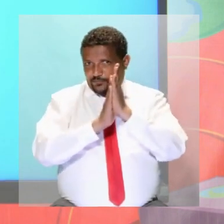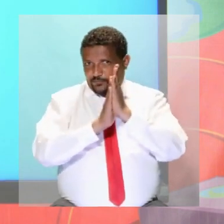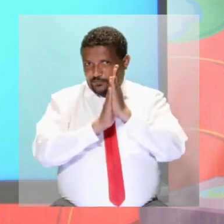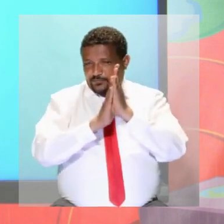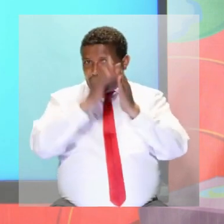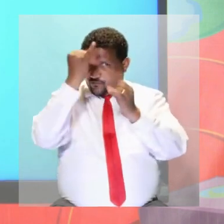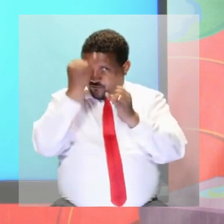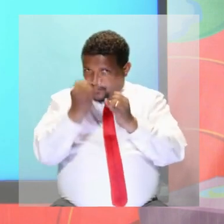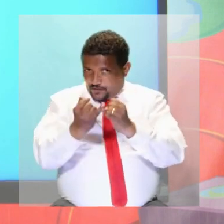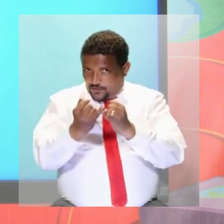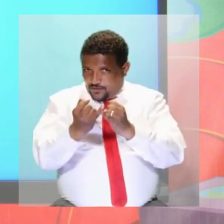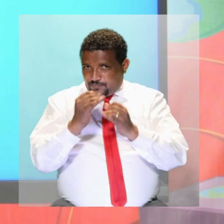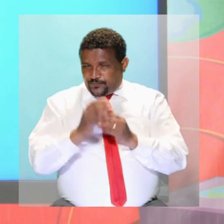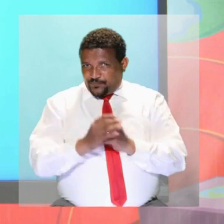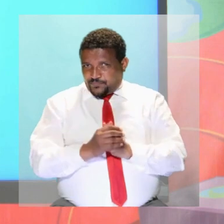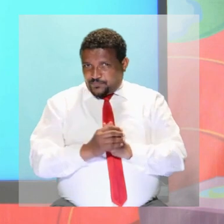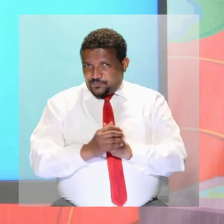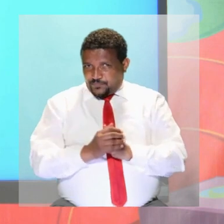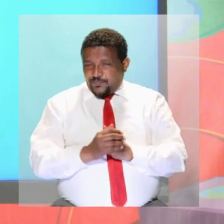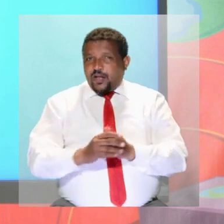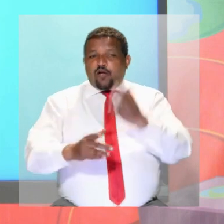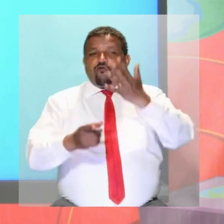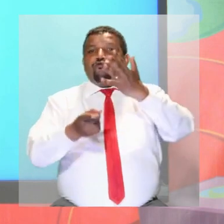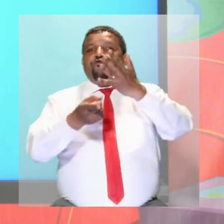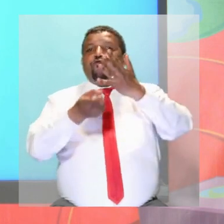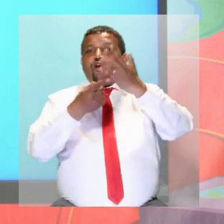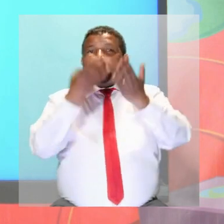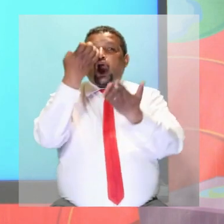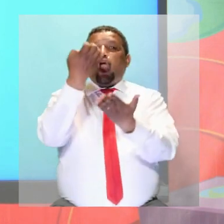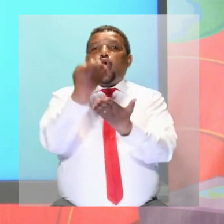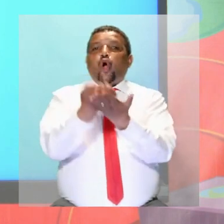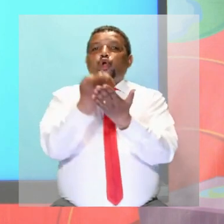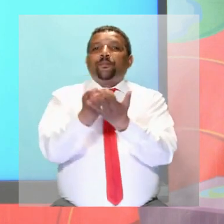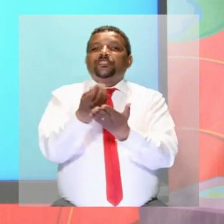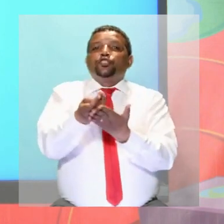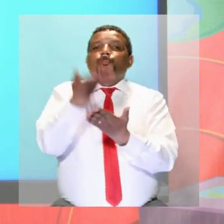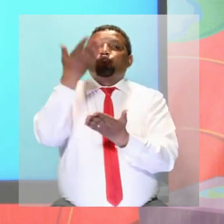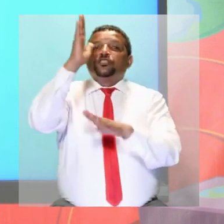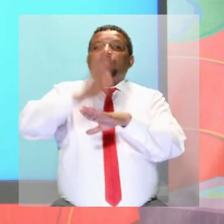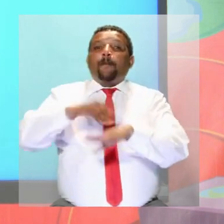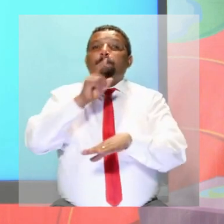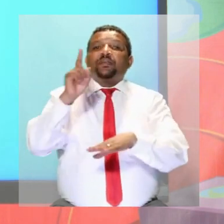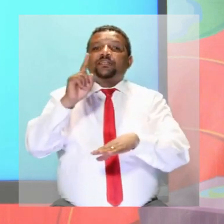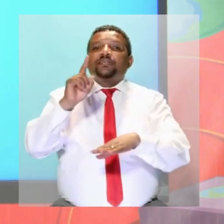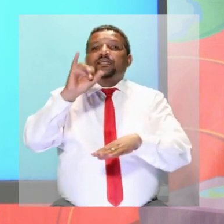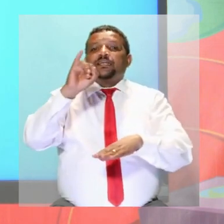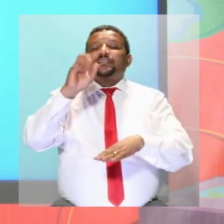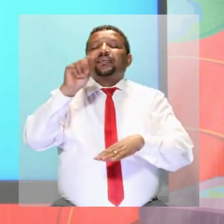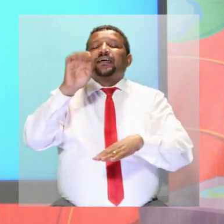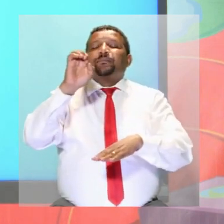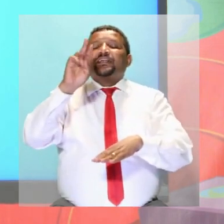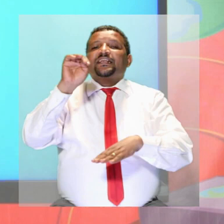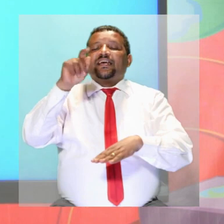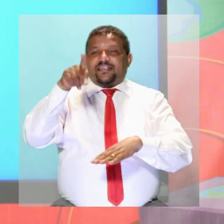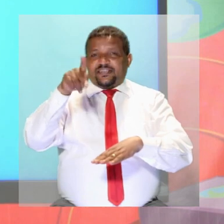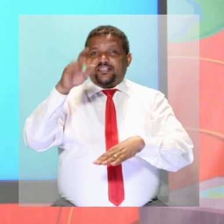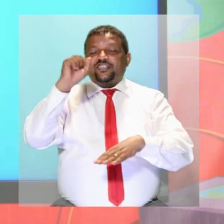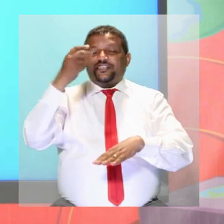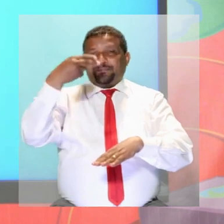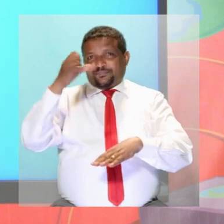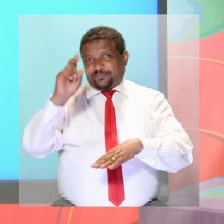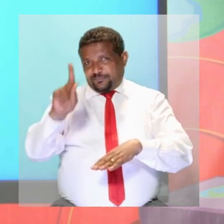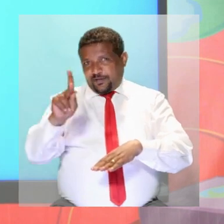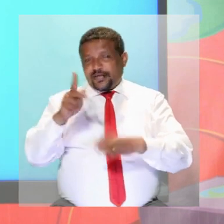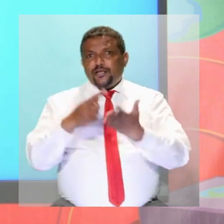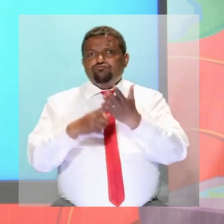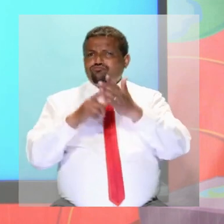And finally, the fourth economic resource is entrepreneurship. This is a special talent of